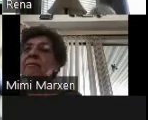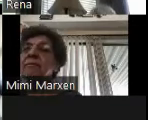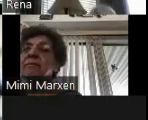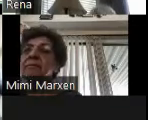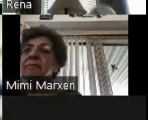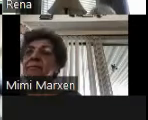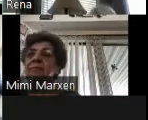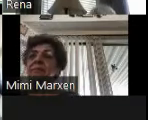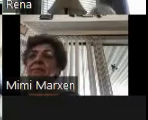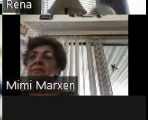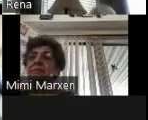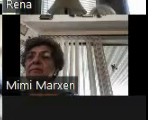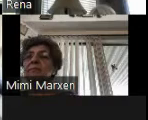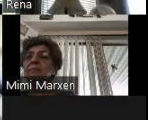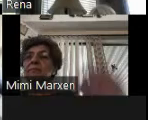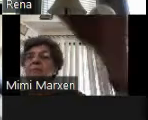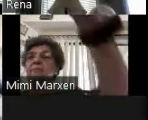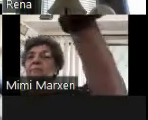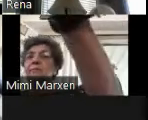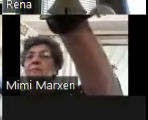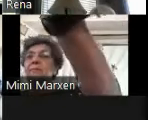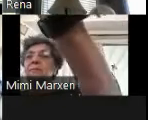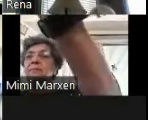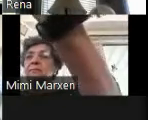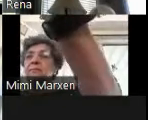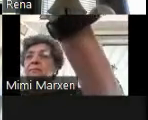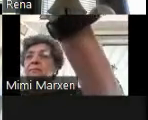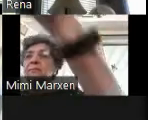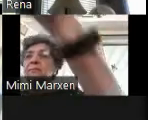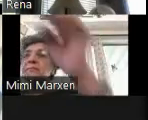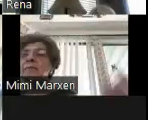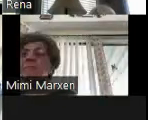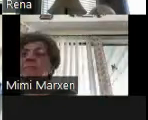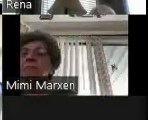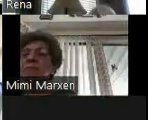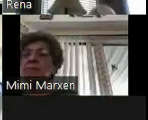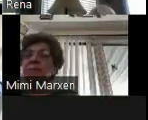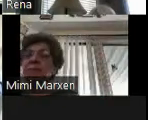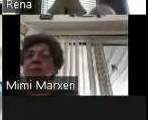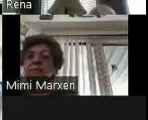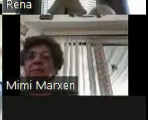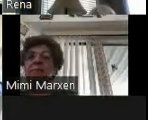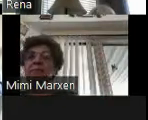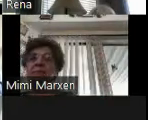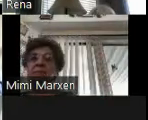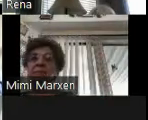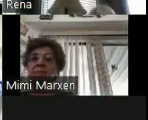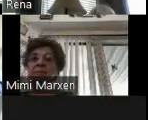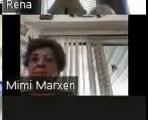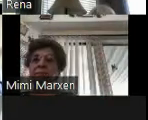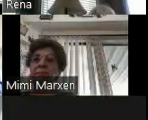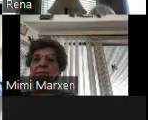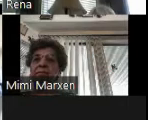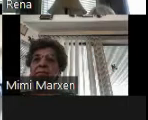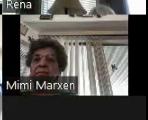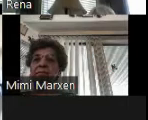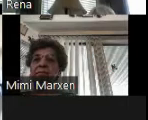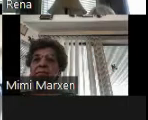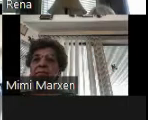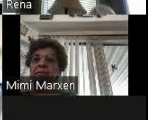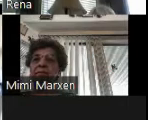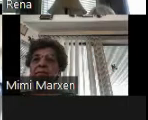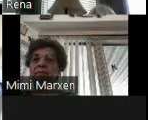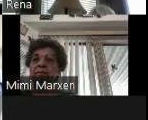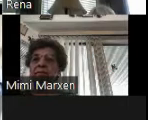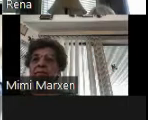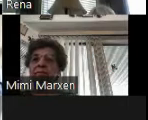a hearing person that thought that. A deaf person was like, no, because whatever's easier